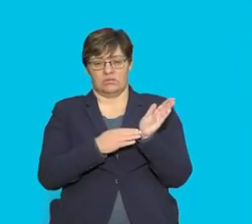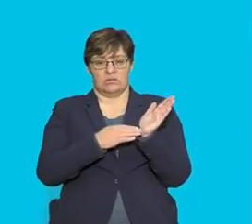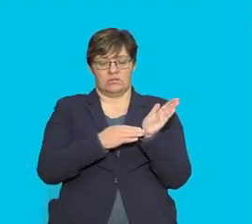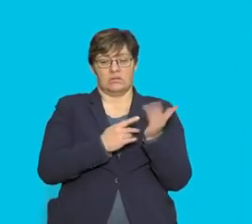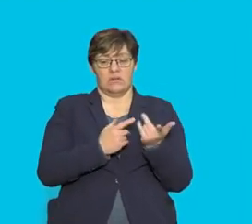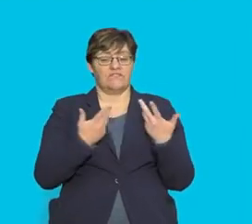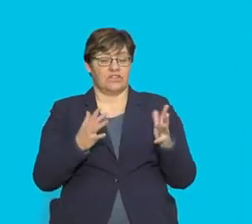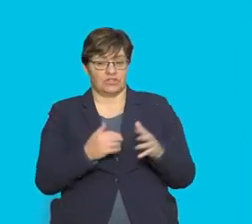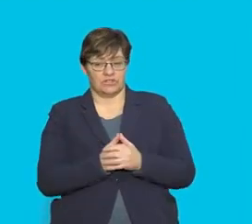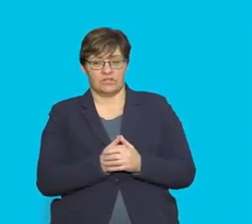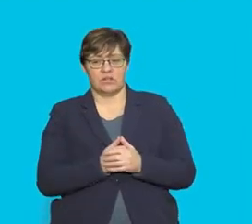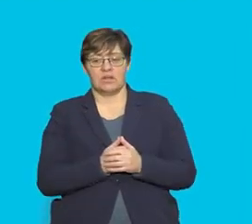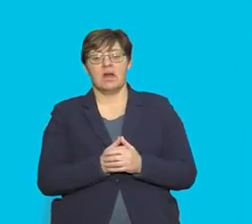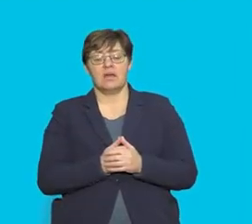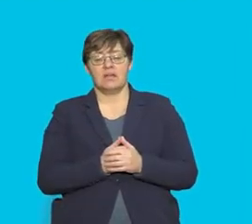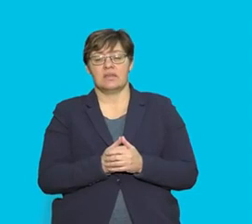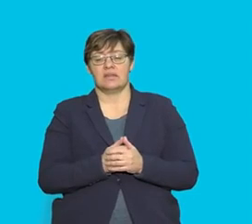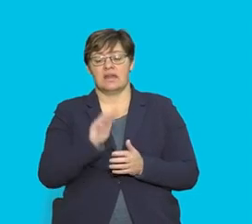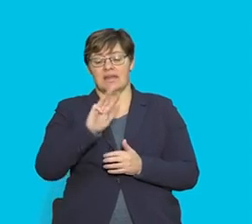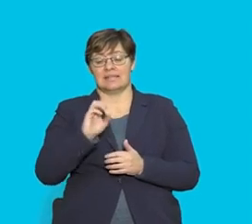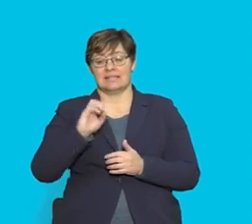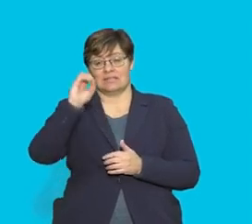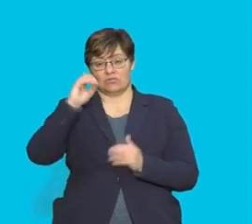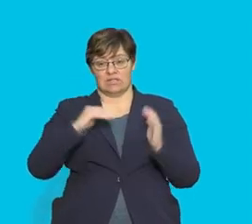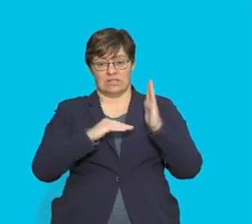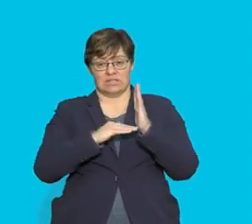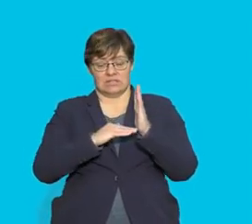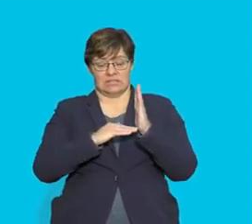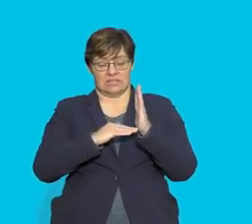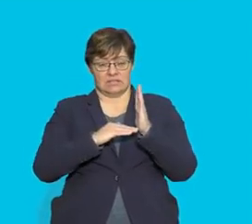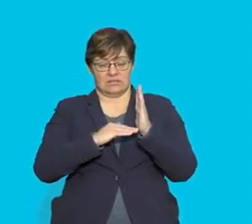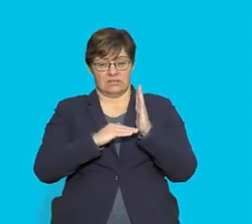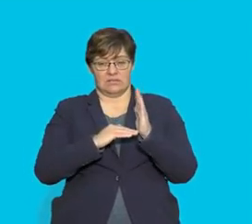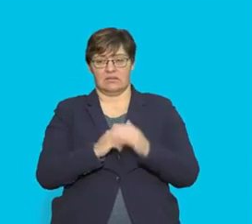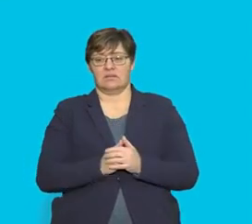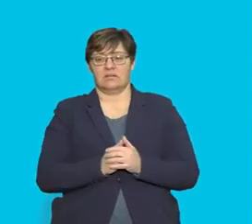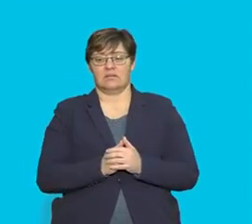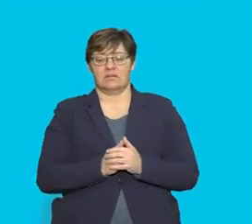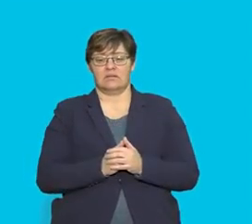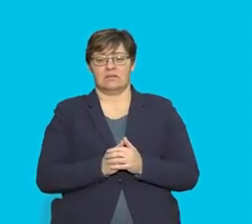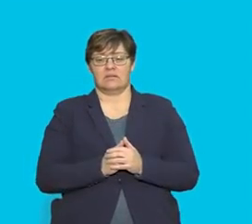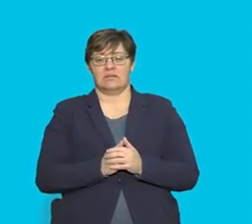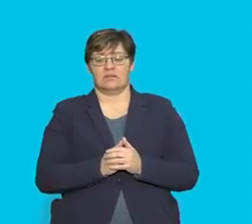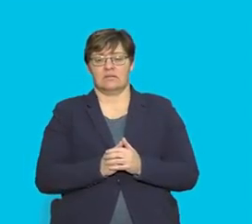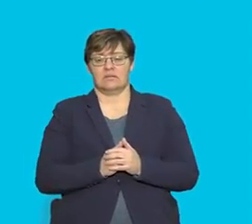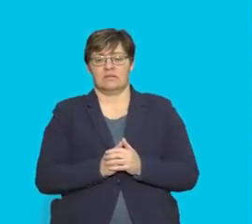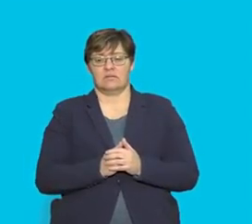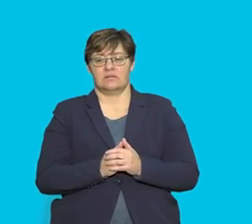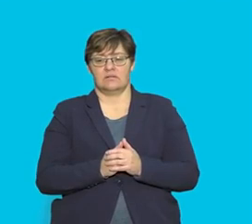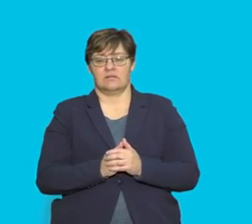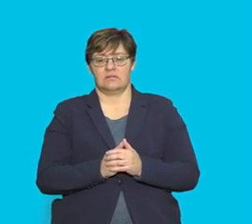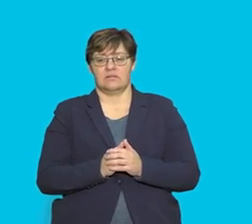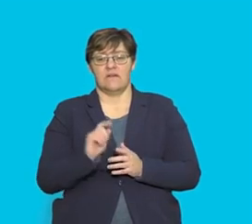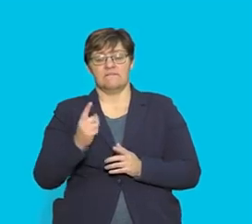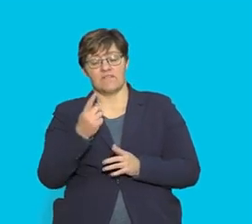particular triangle. Then right-angled triangle, this one now does not necessarily mean, you see, my